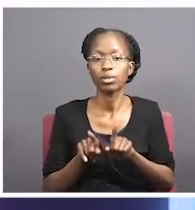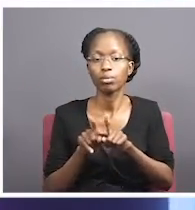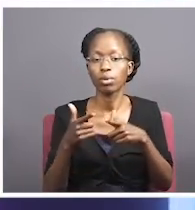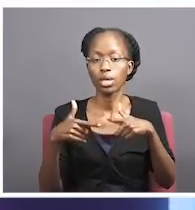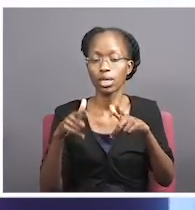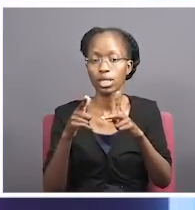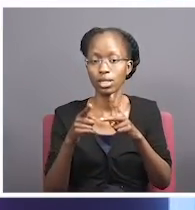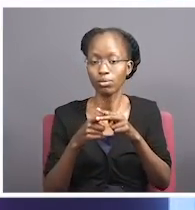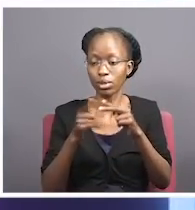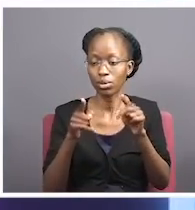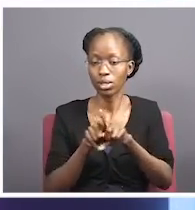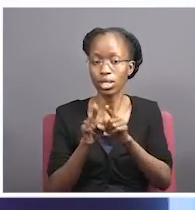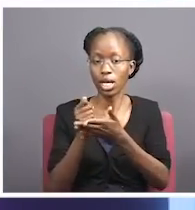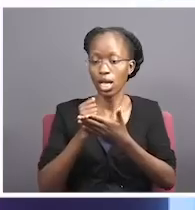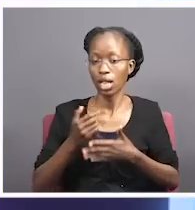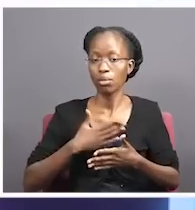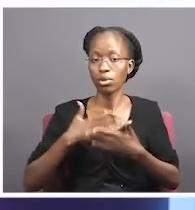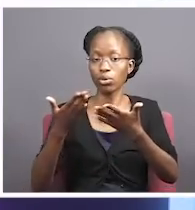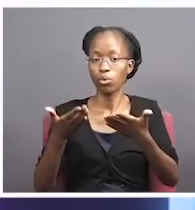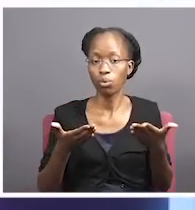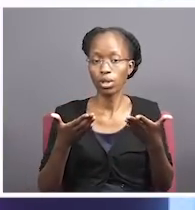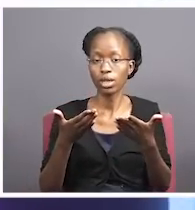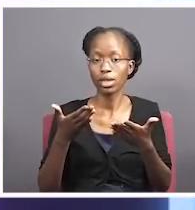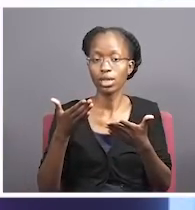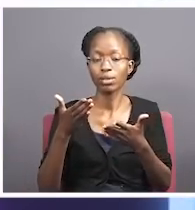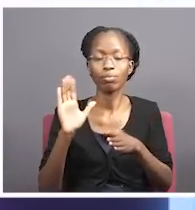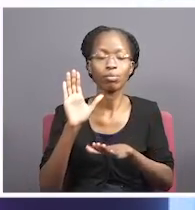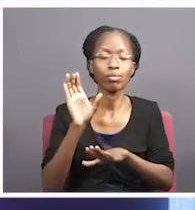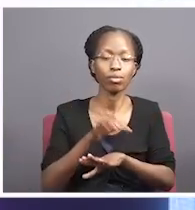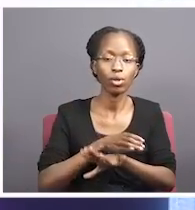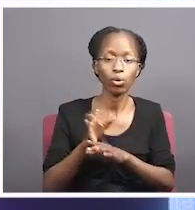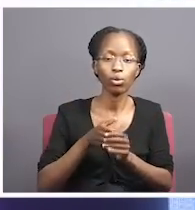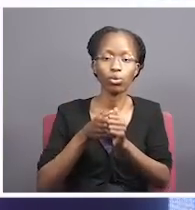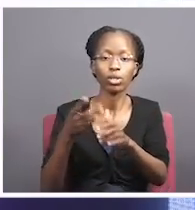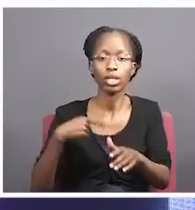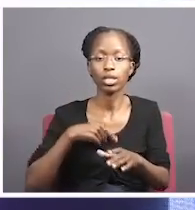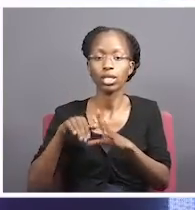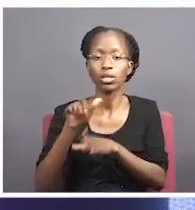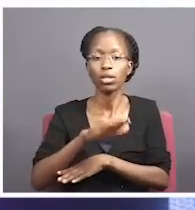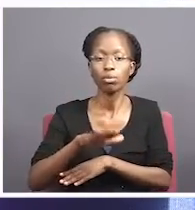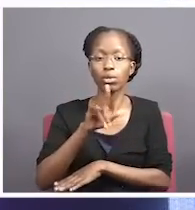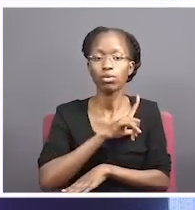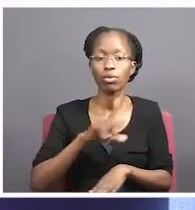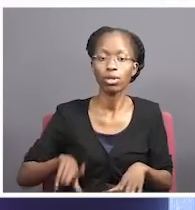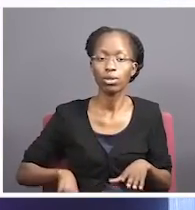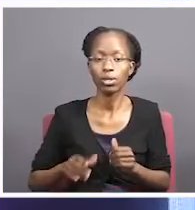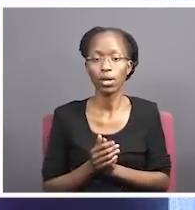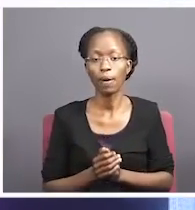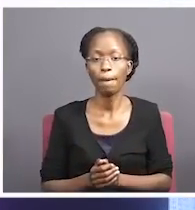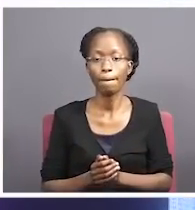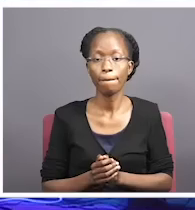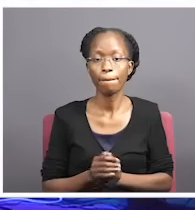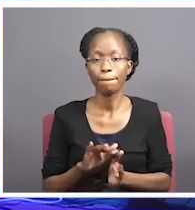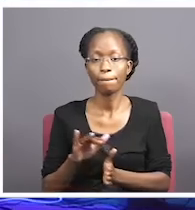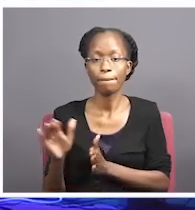let's get started. And you help me welcome this anointed worship team to lead us into the presence of the Lord.